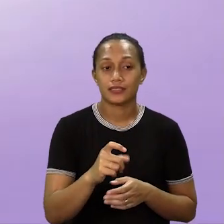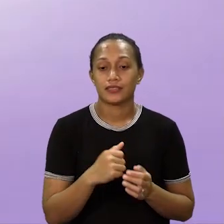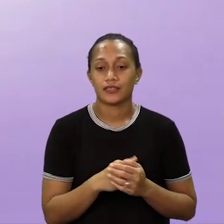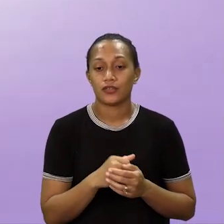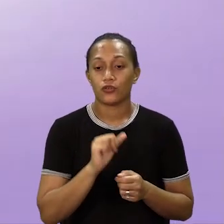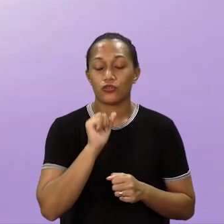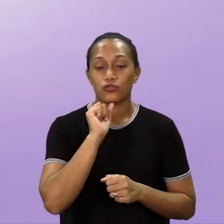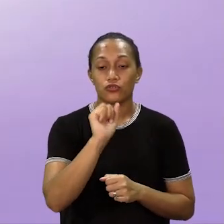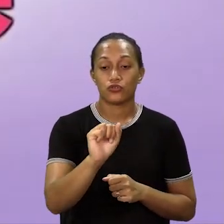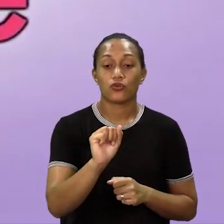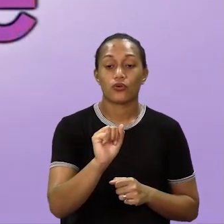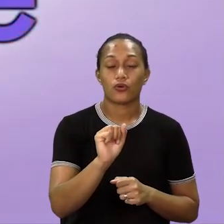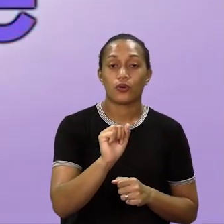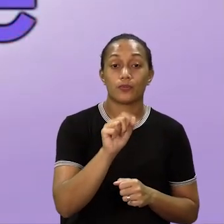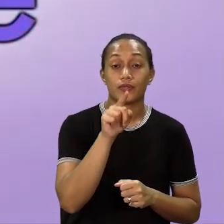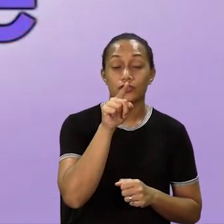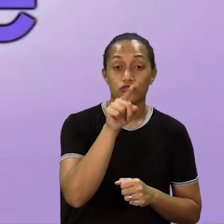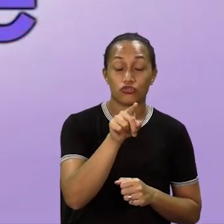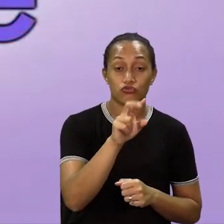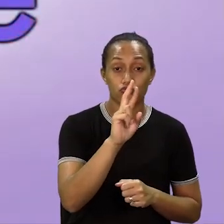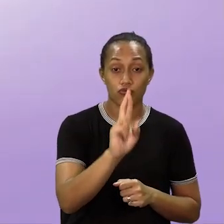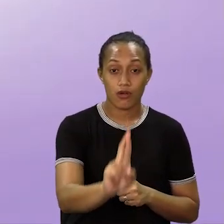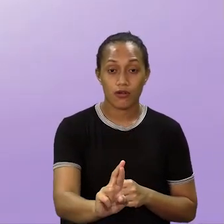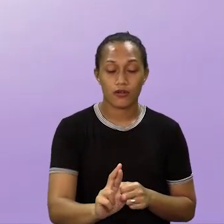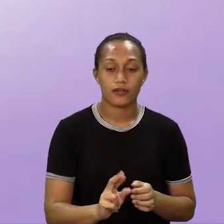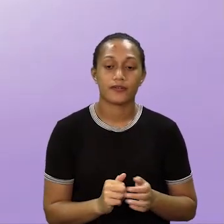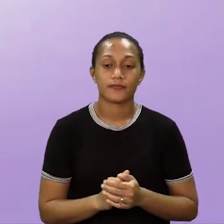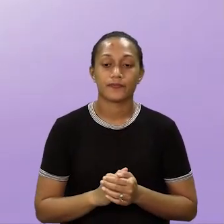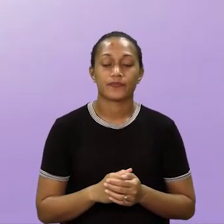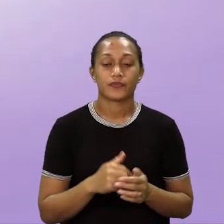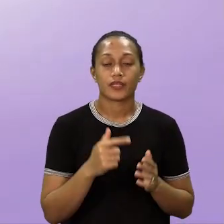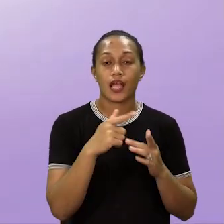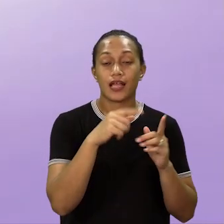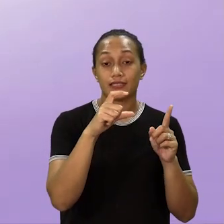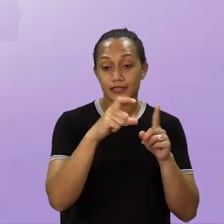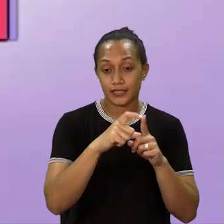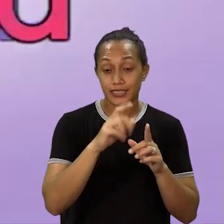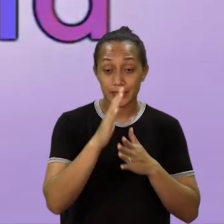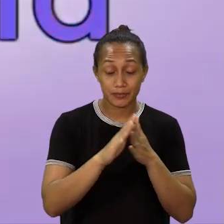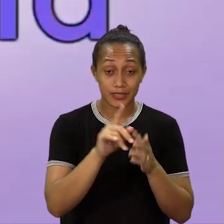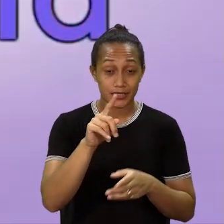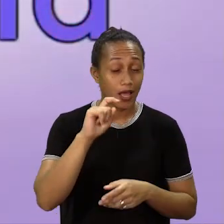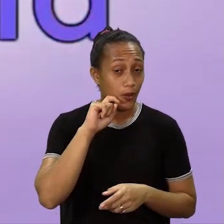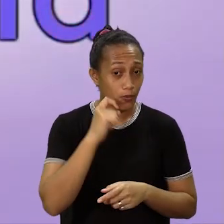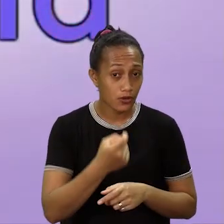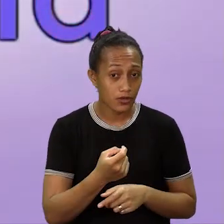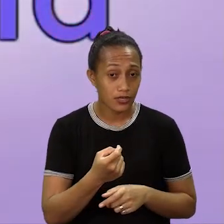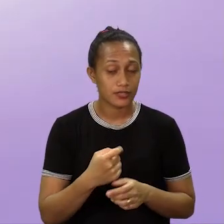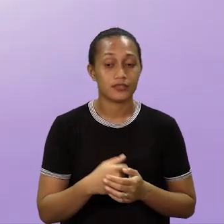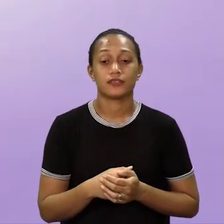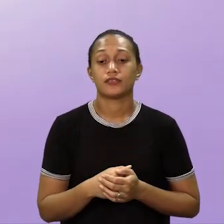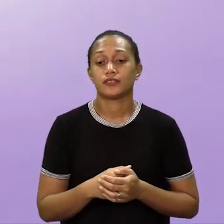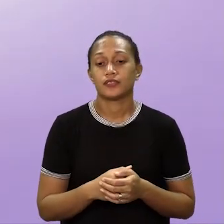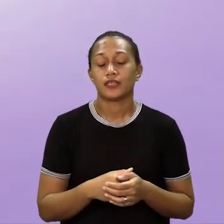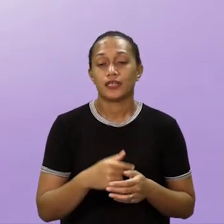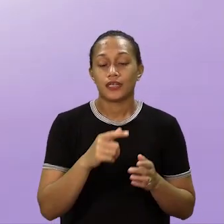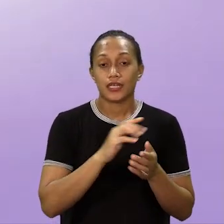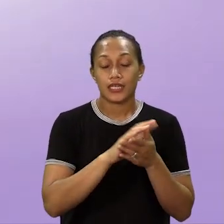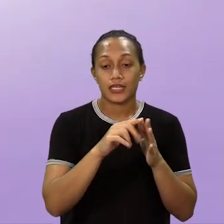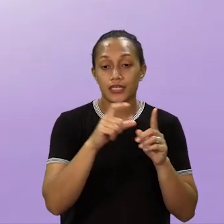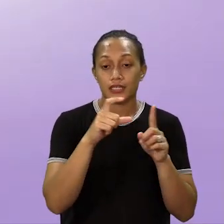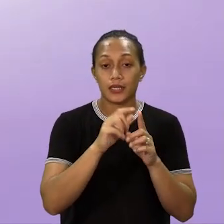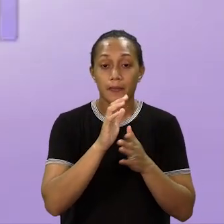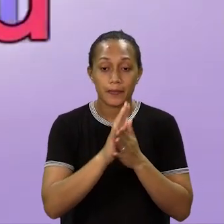means he is. You're means you are. I'd means